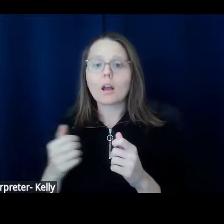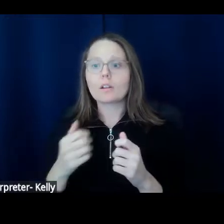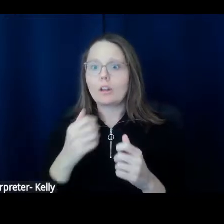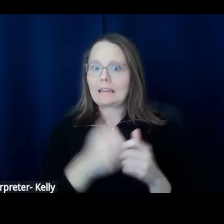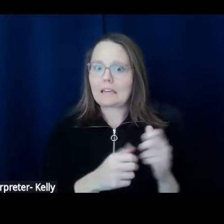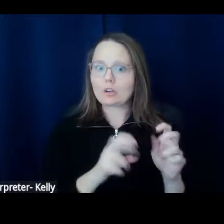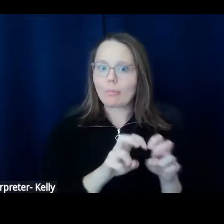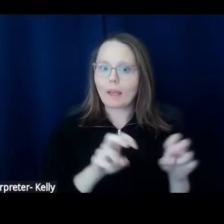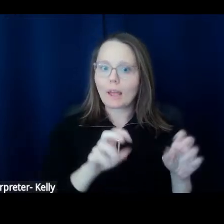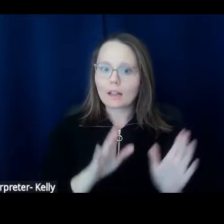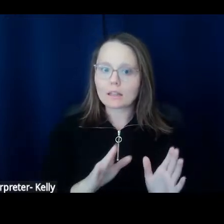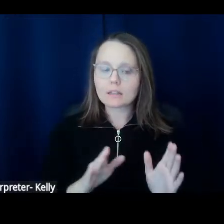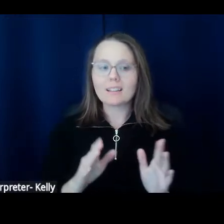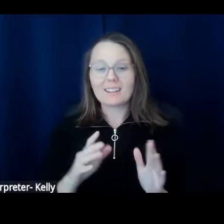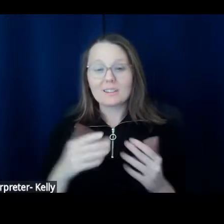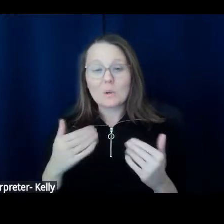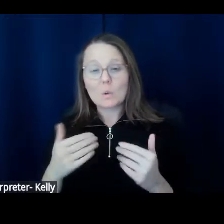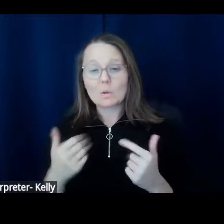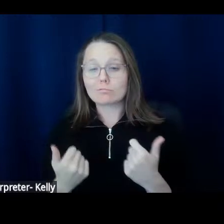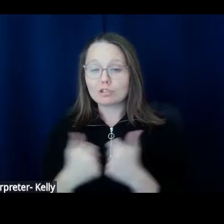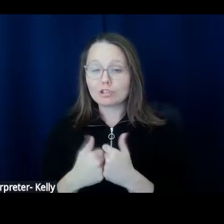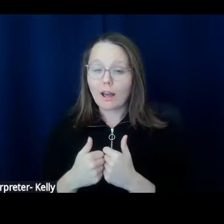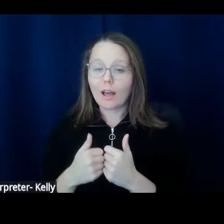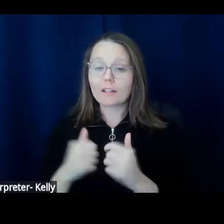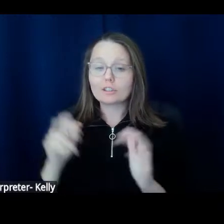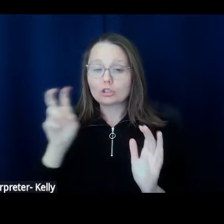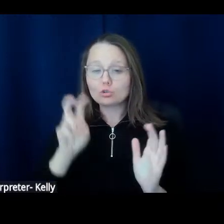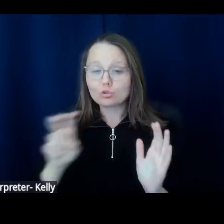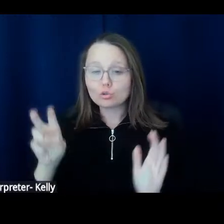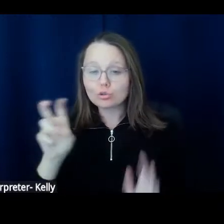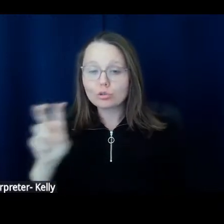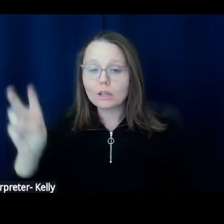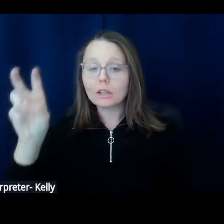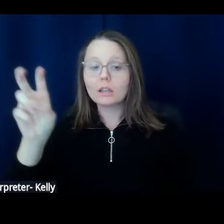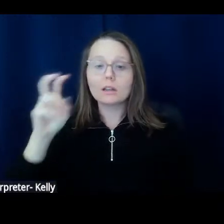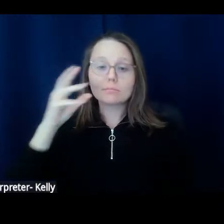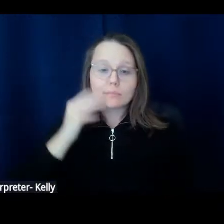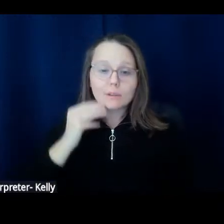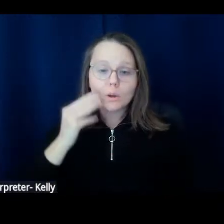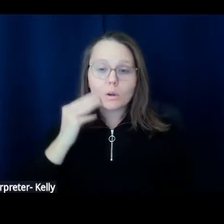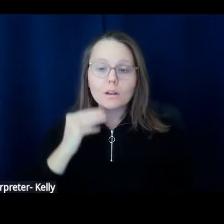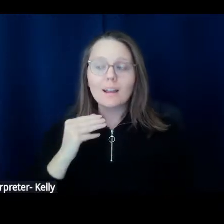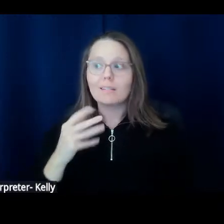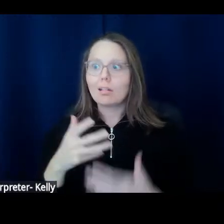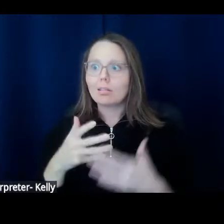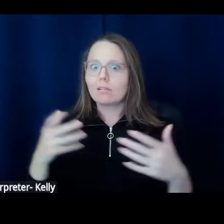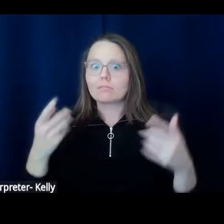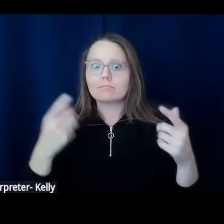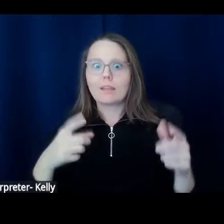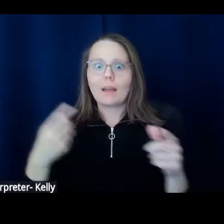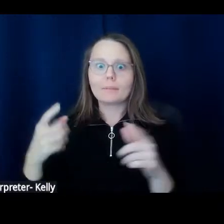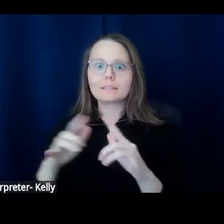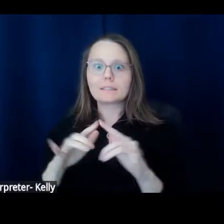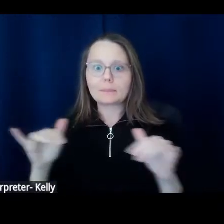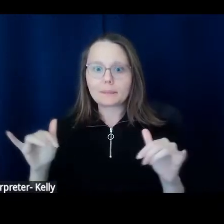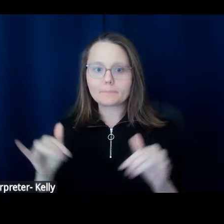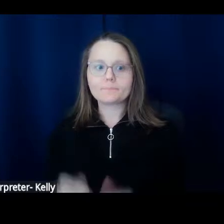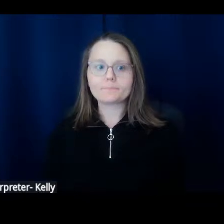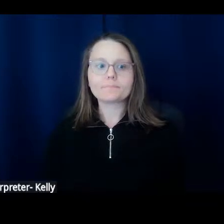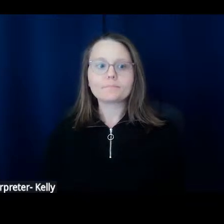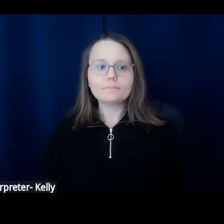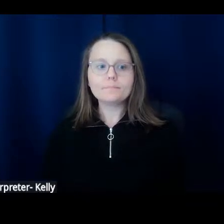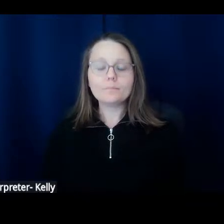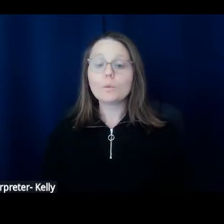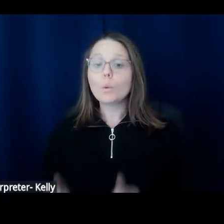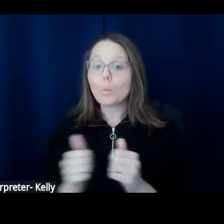that it's a hard journey and lots of things go at the same time. With Evgeny, it happened